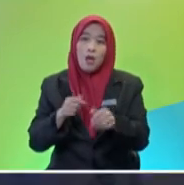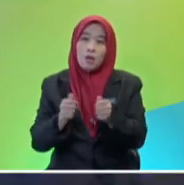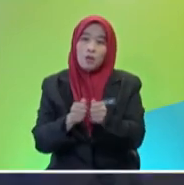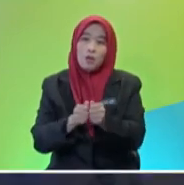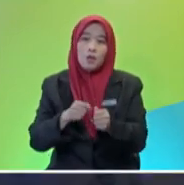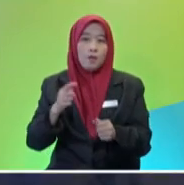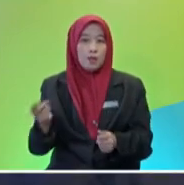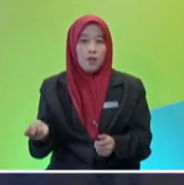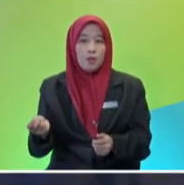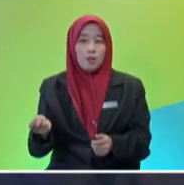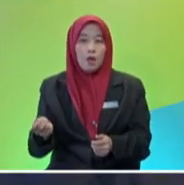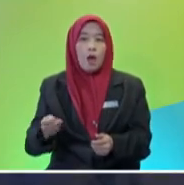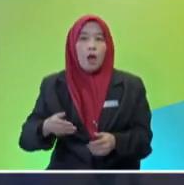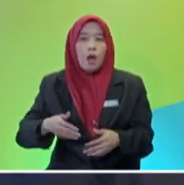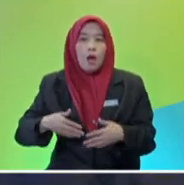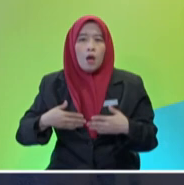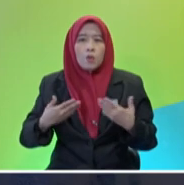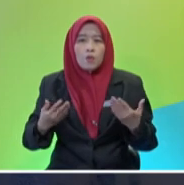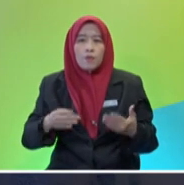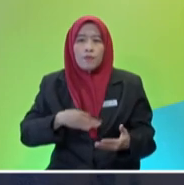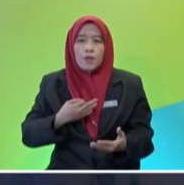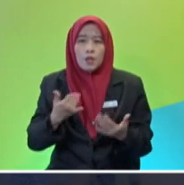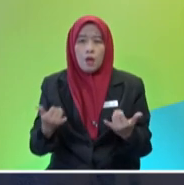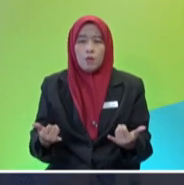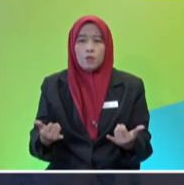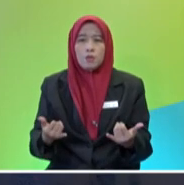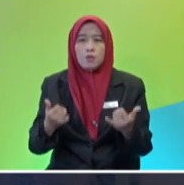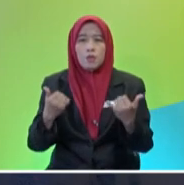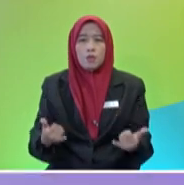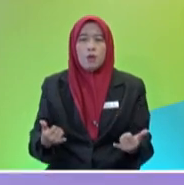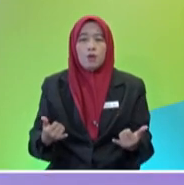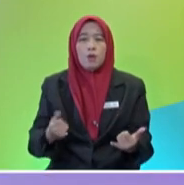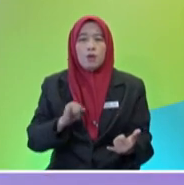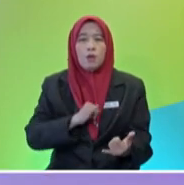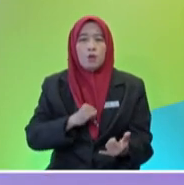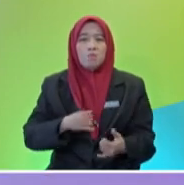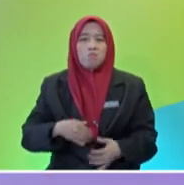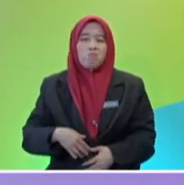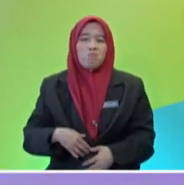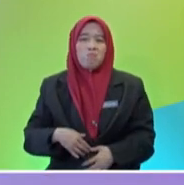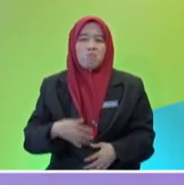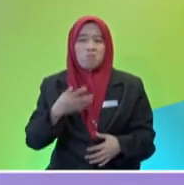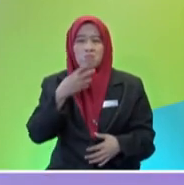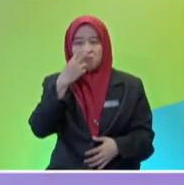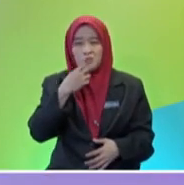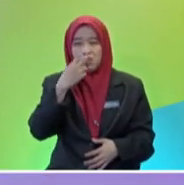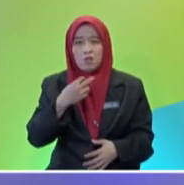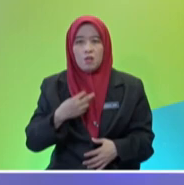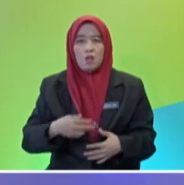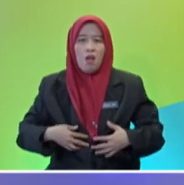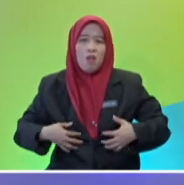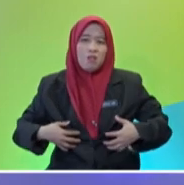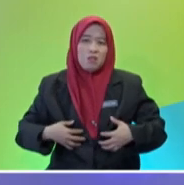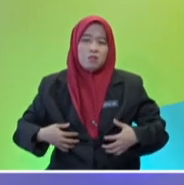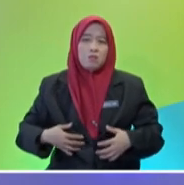smiling. How do you feel now? Right now, because I'm still a bit hungry, so I still feel a bit sad. Okay, you're